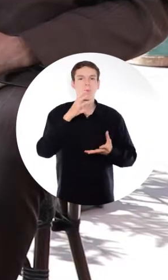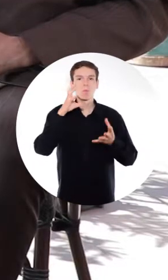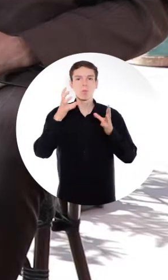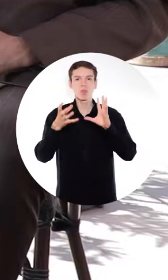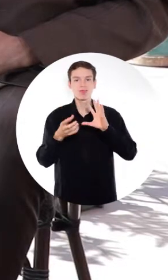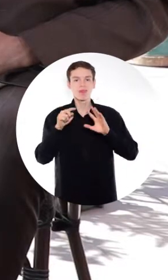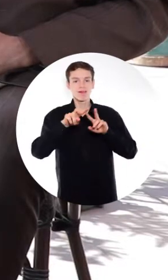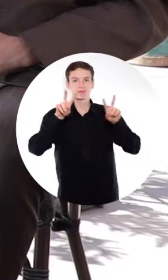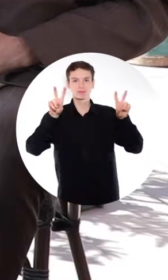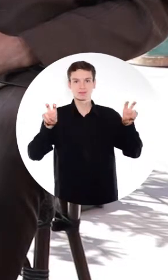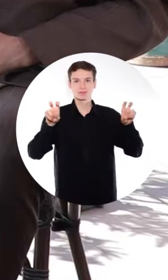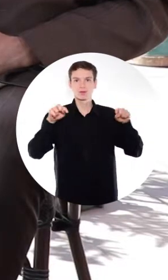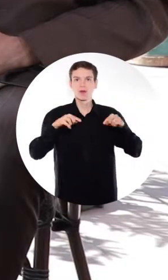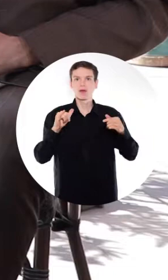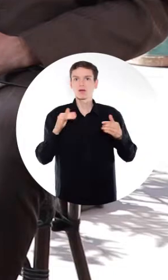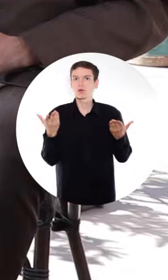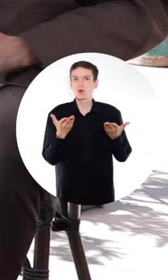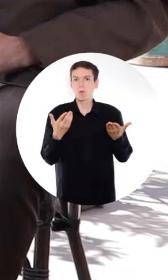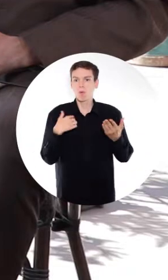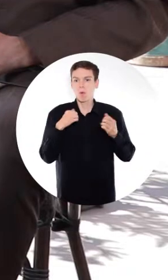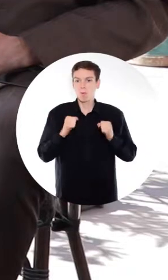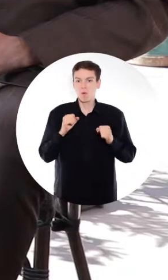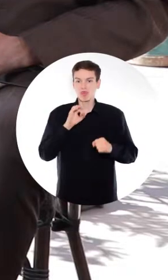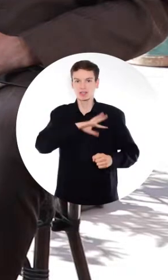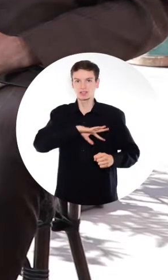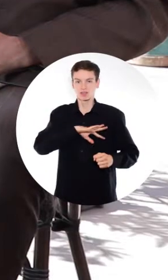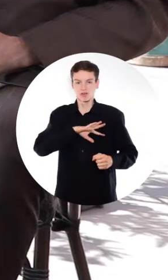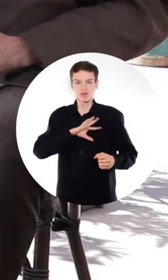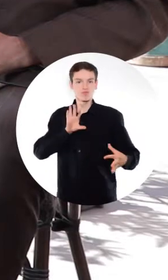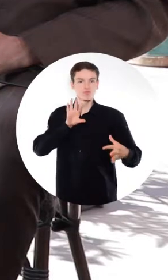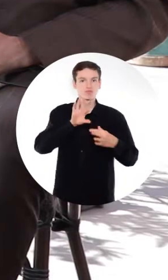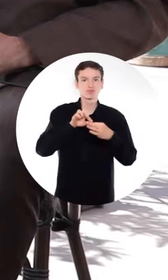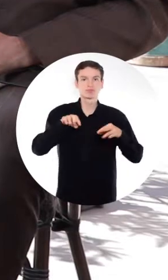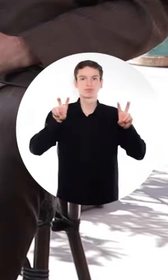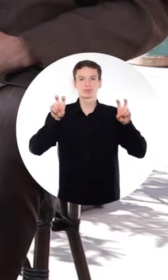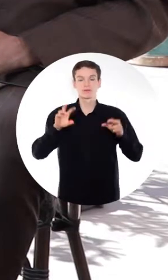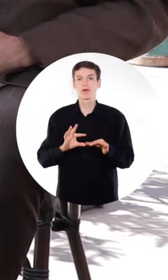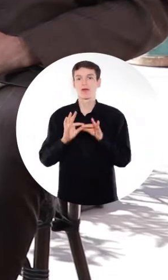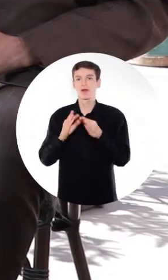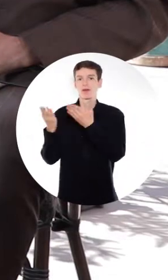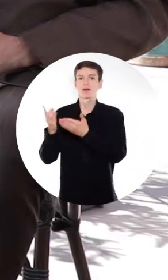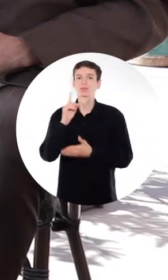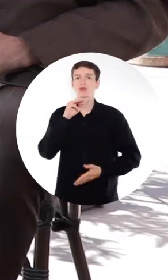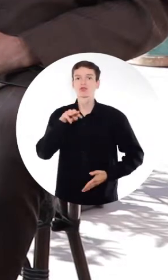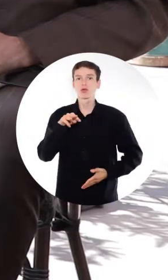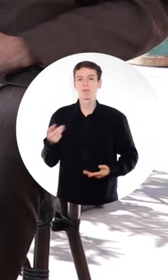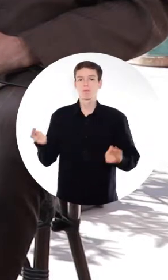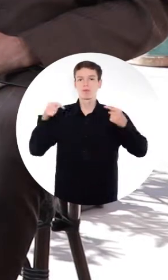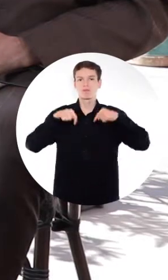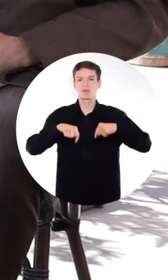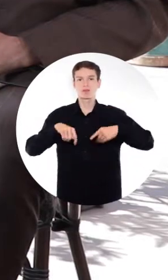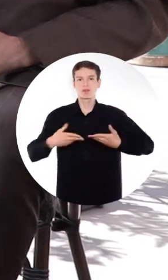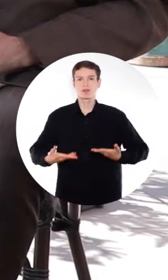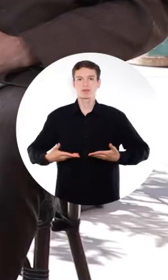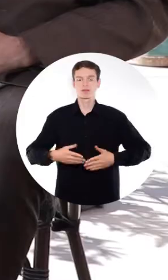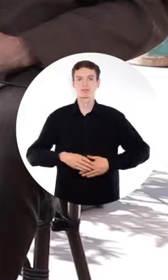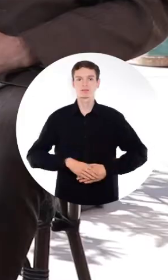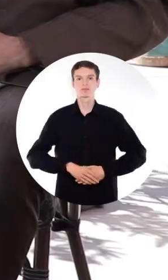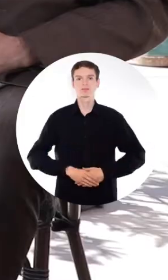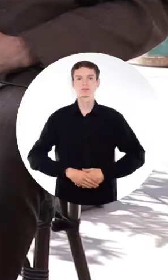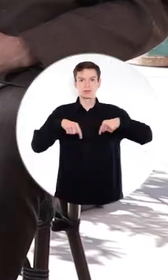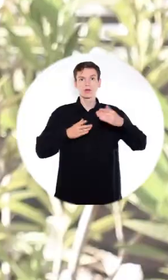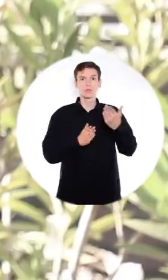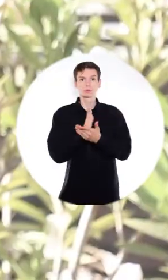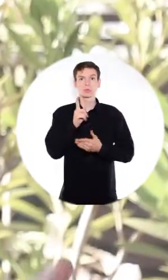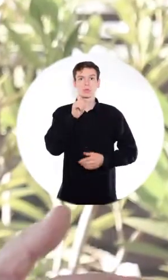panorama mundial sobre esta temática y cómo las experiencias chilenas se insertan en aquello. Tom, thank you for